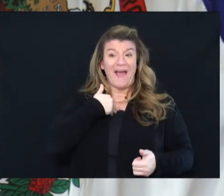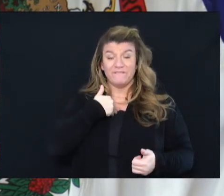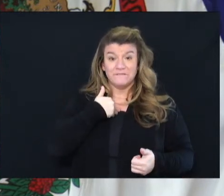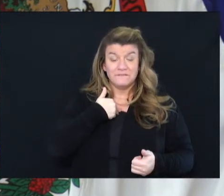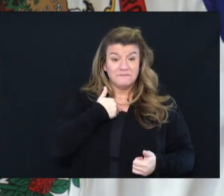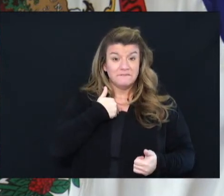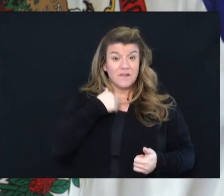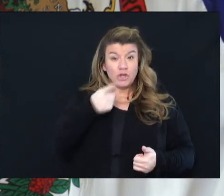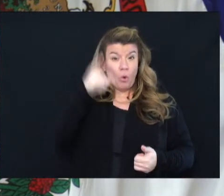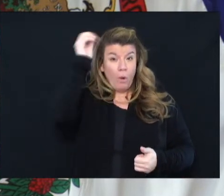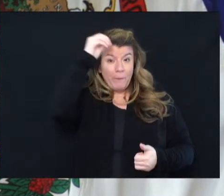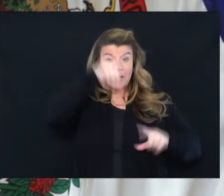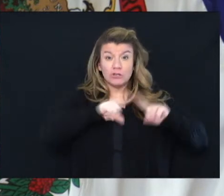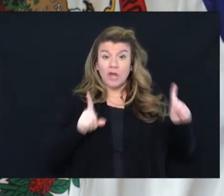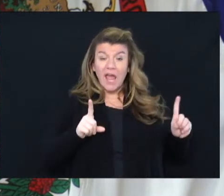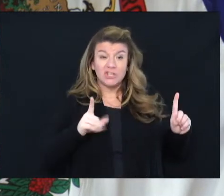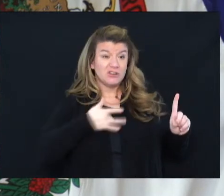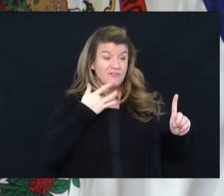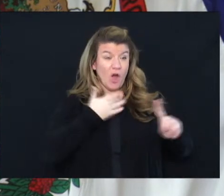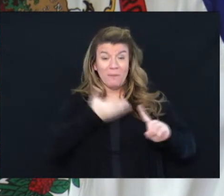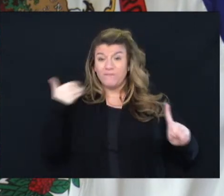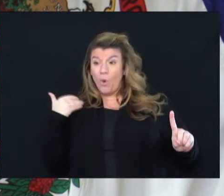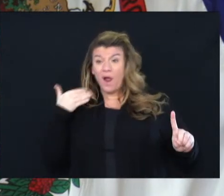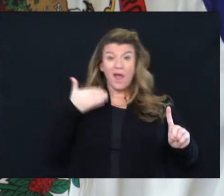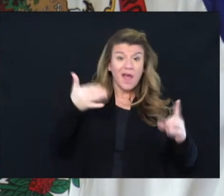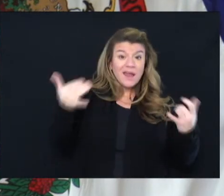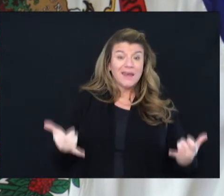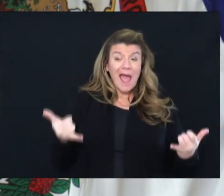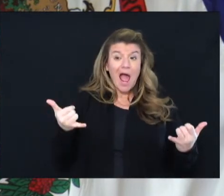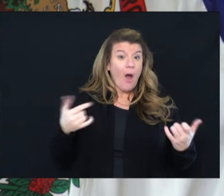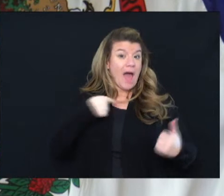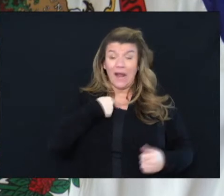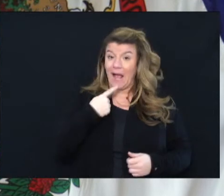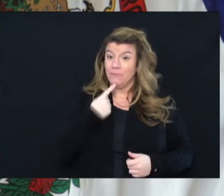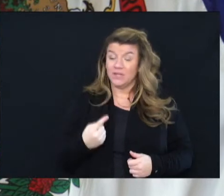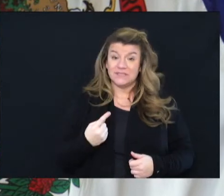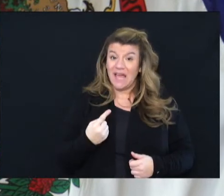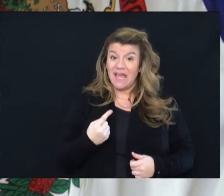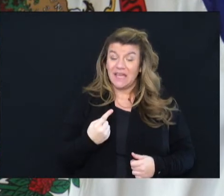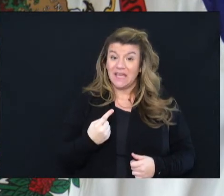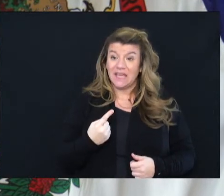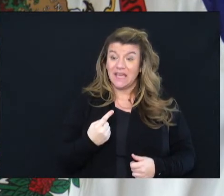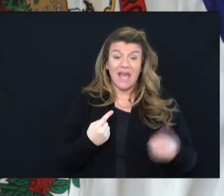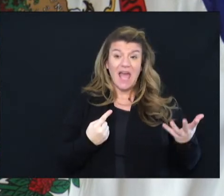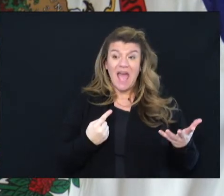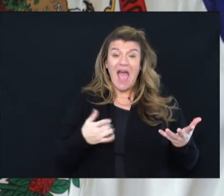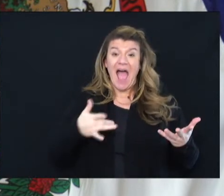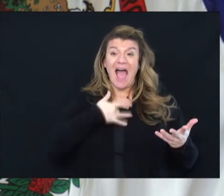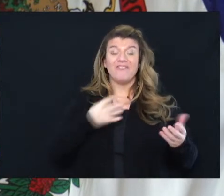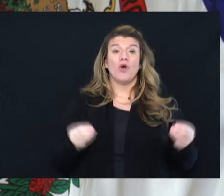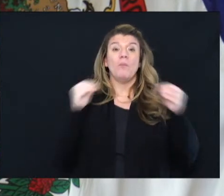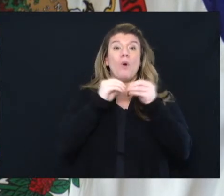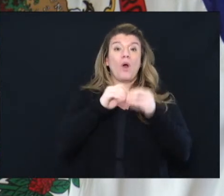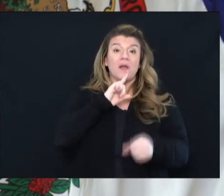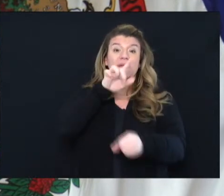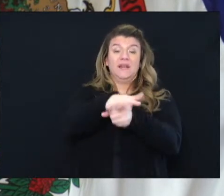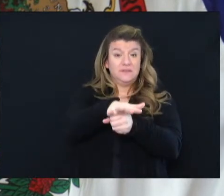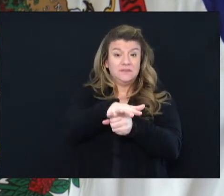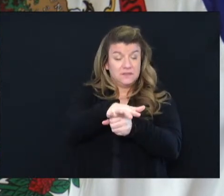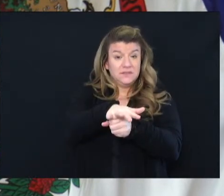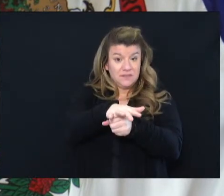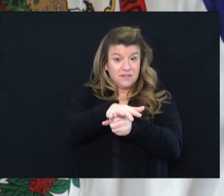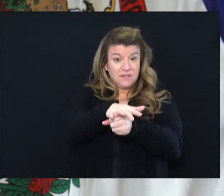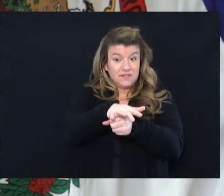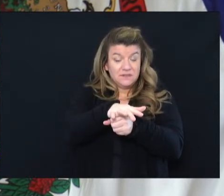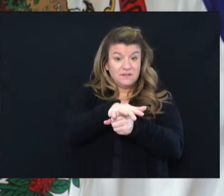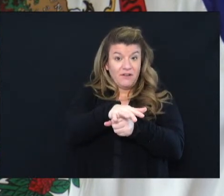feel differently than you felt before and all that kind of stuff? Well, I would say I feel more committed to the fact that